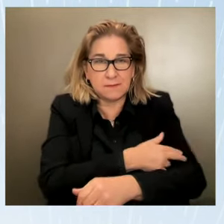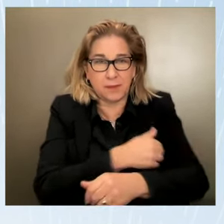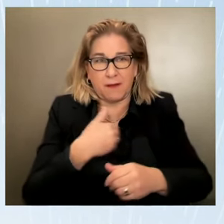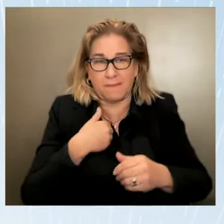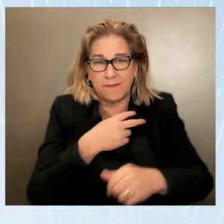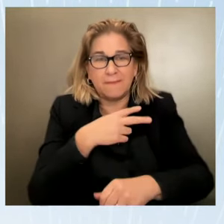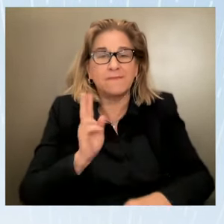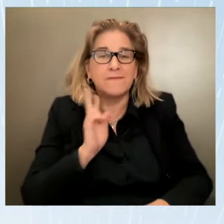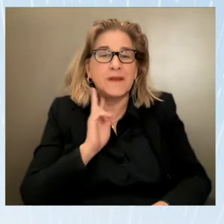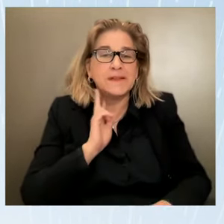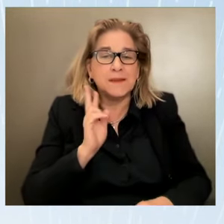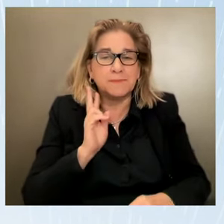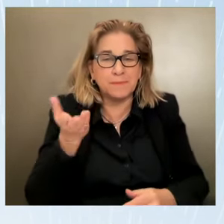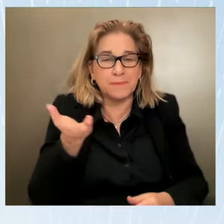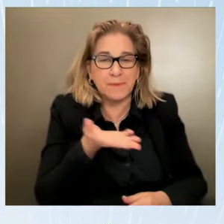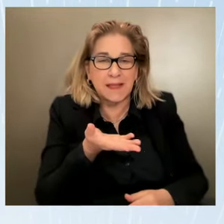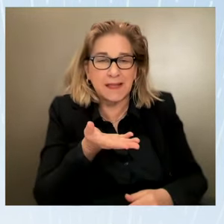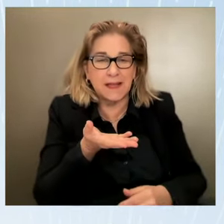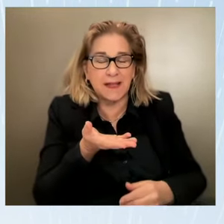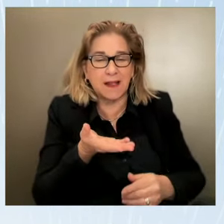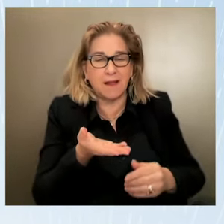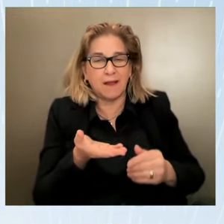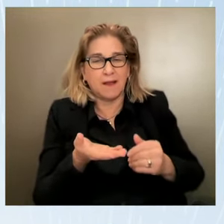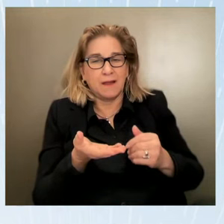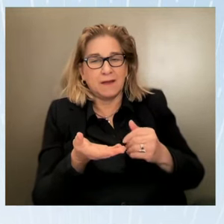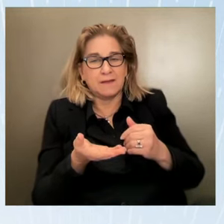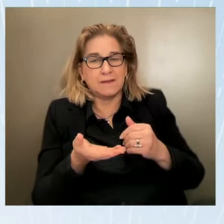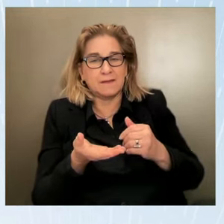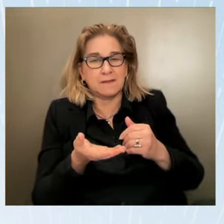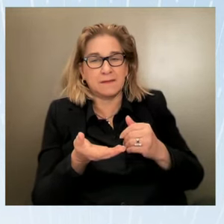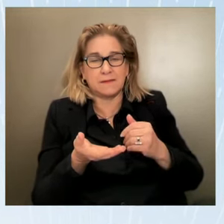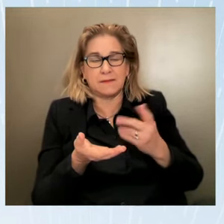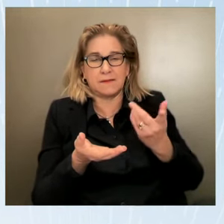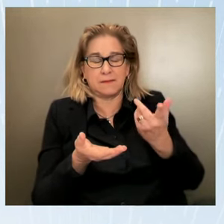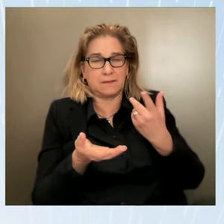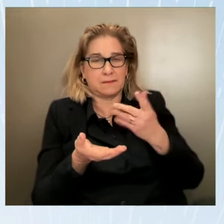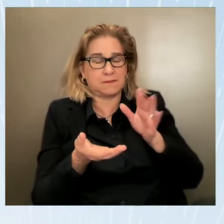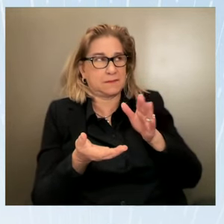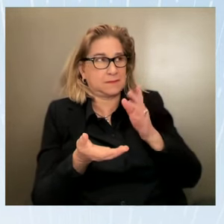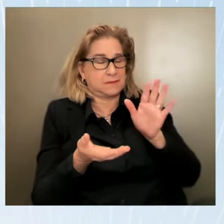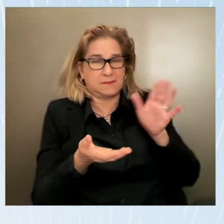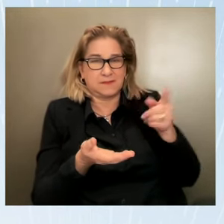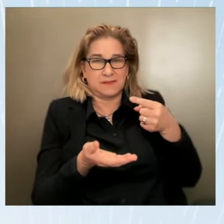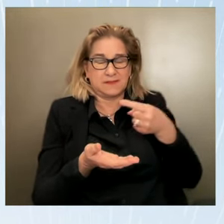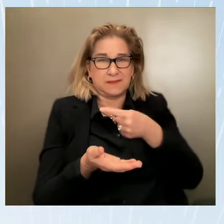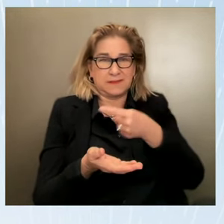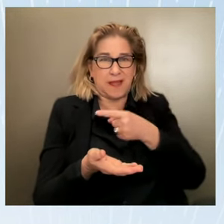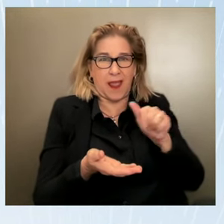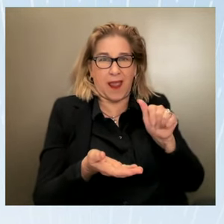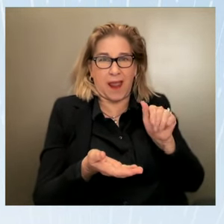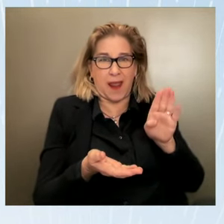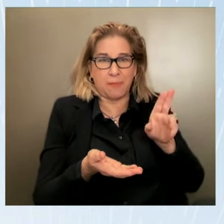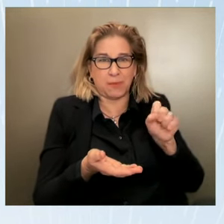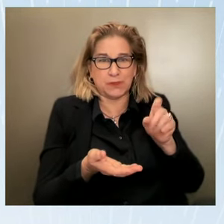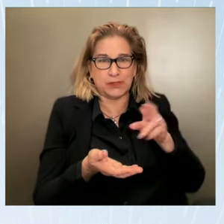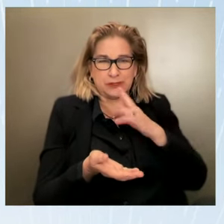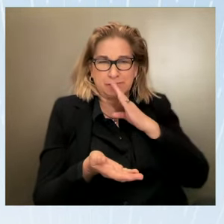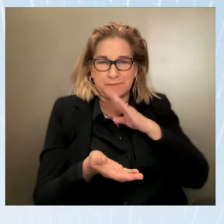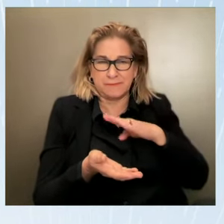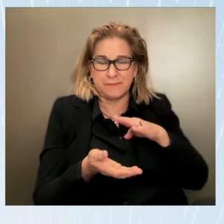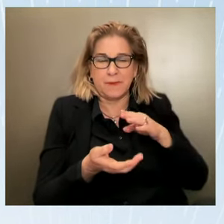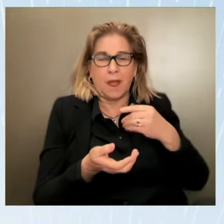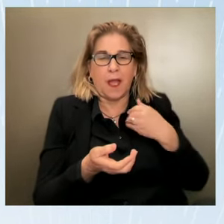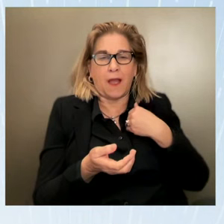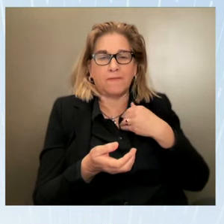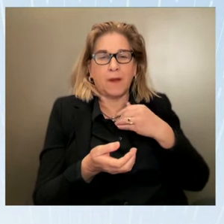help when they're accompanied by their abuser, a circular blue sticker on a patient's chart. Blue Dot serves more